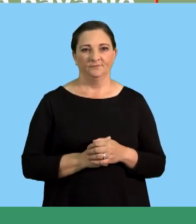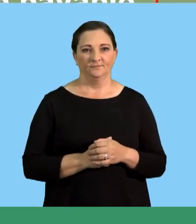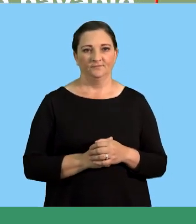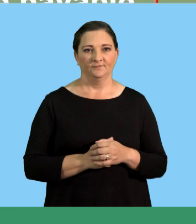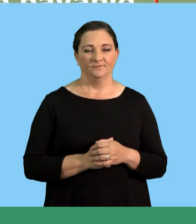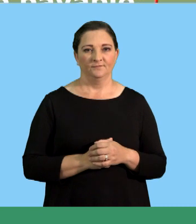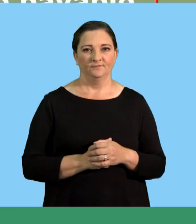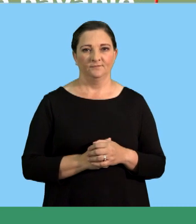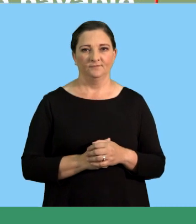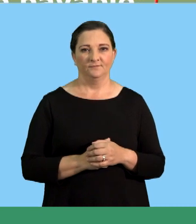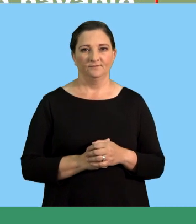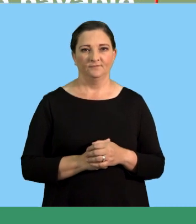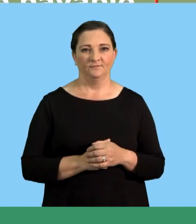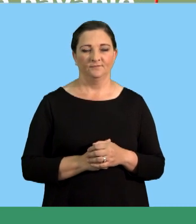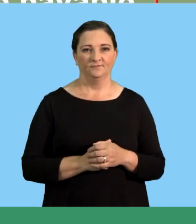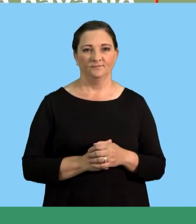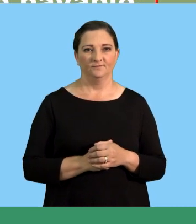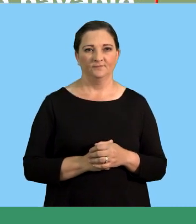no